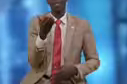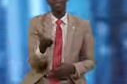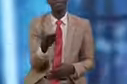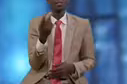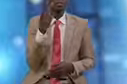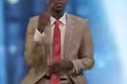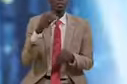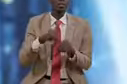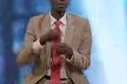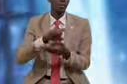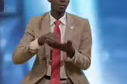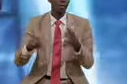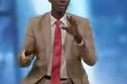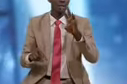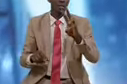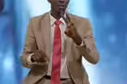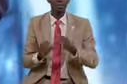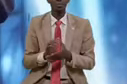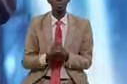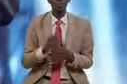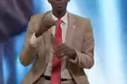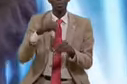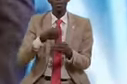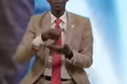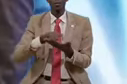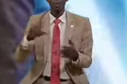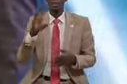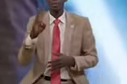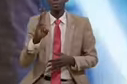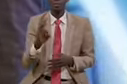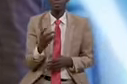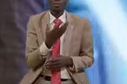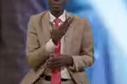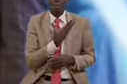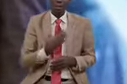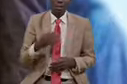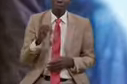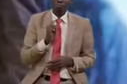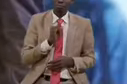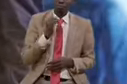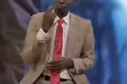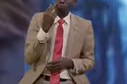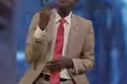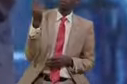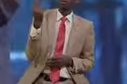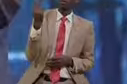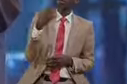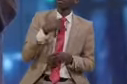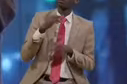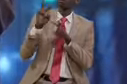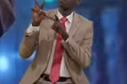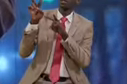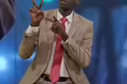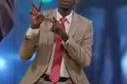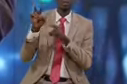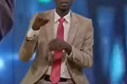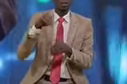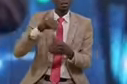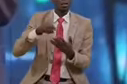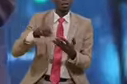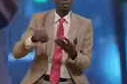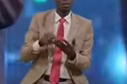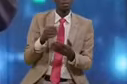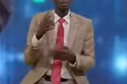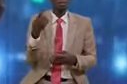6. In verse 6 it says, and I beheld And lo, in the midst of the